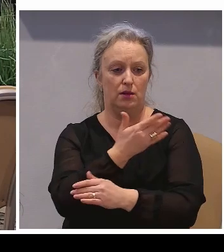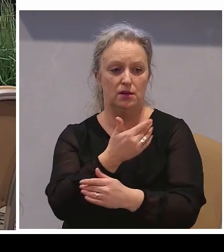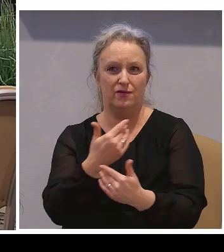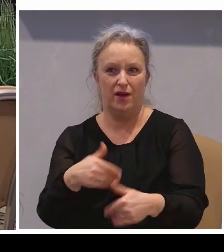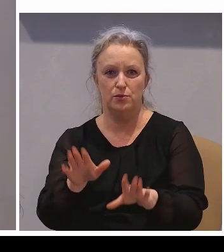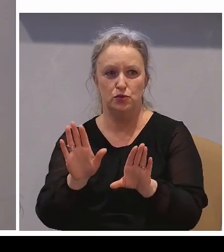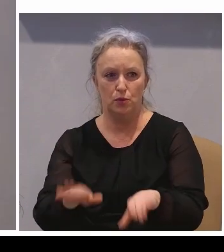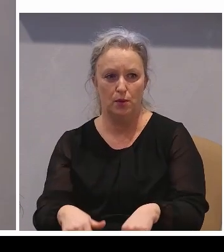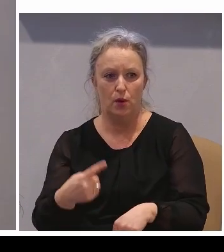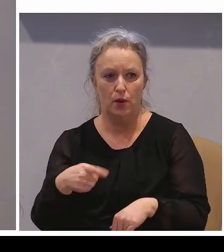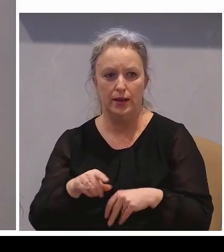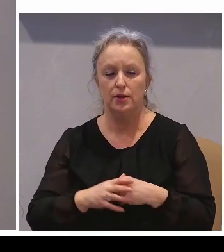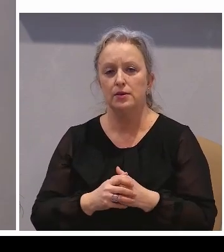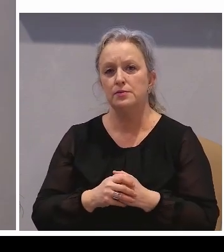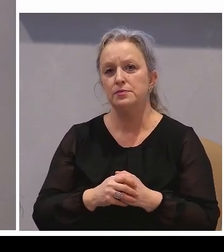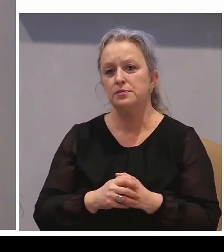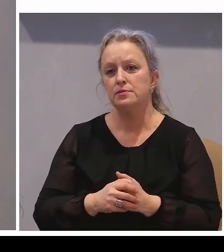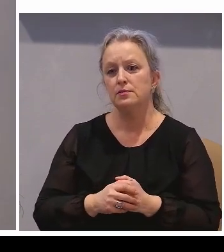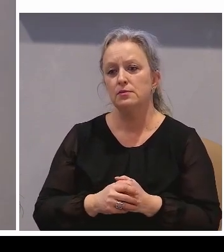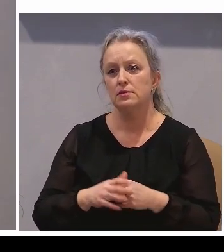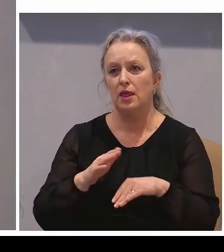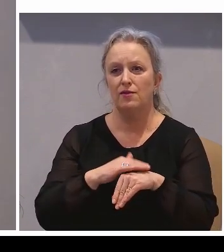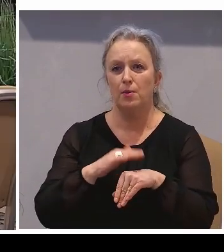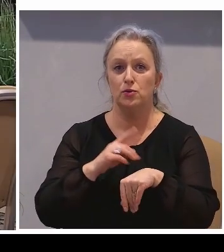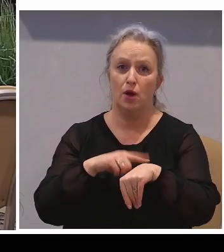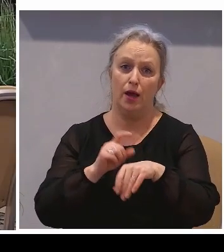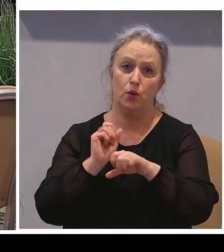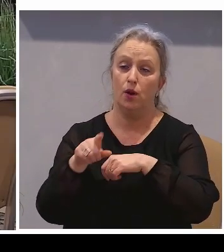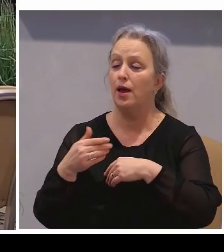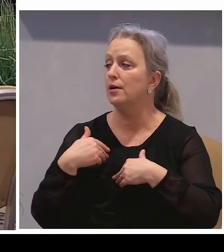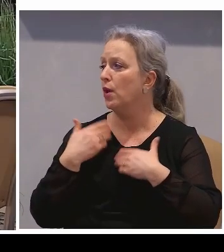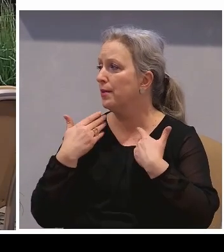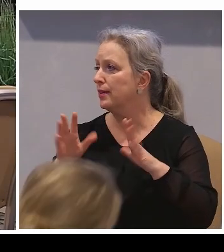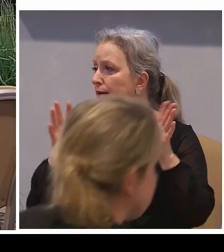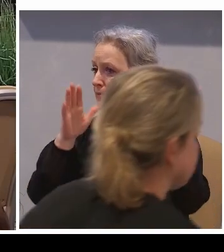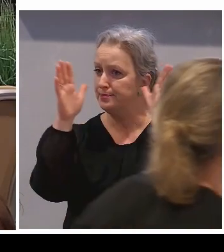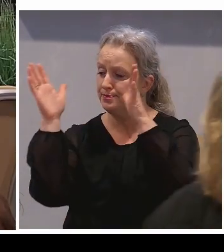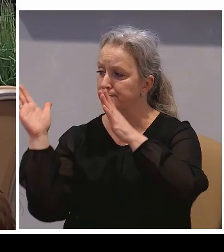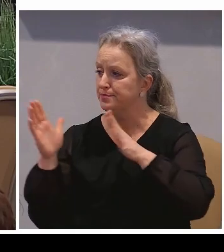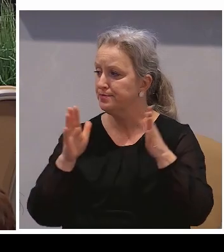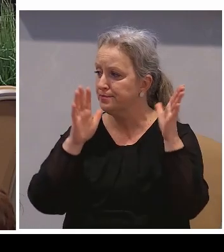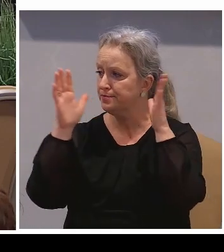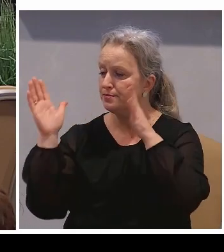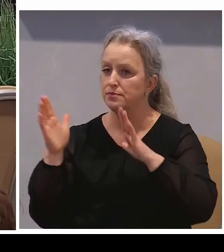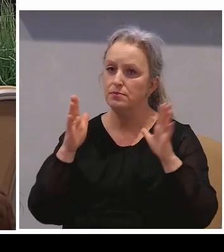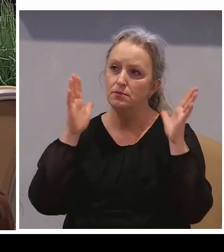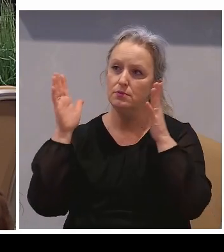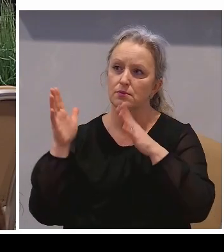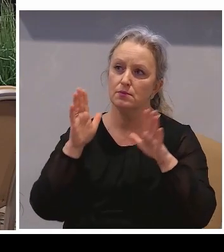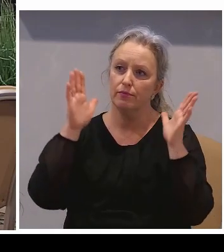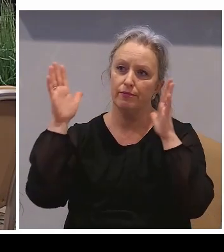Teele also covered most of these slides. Ei ole hullu, aitäh. I'm sorry for missing my